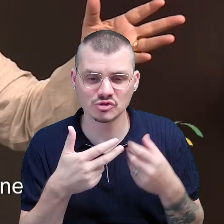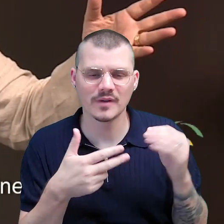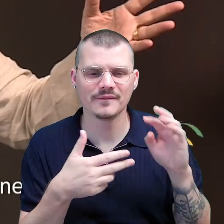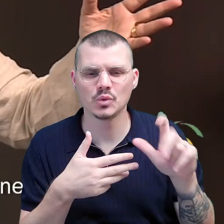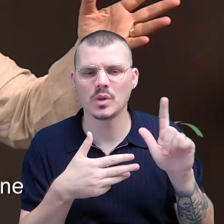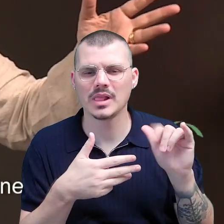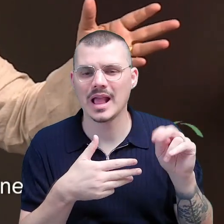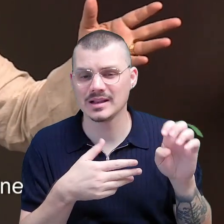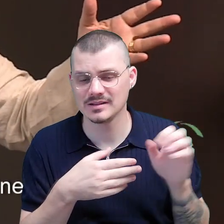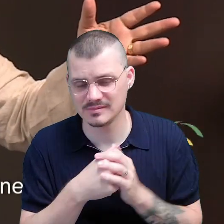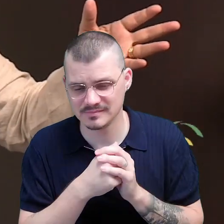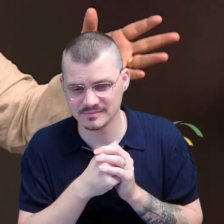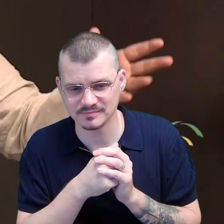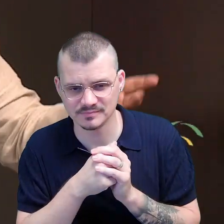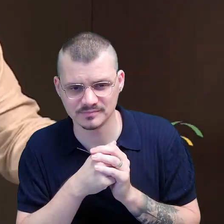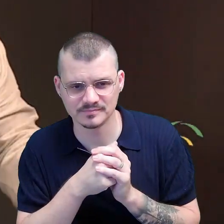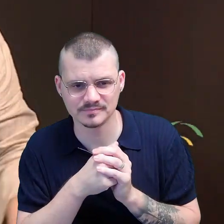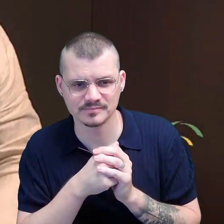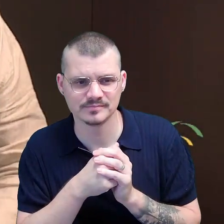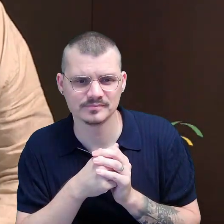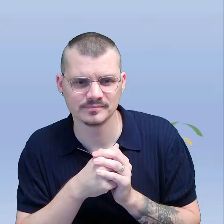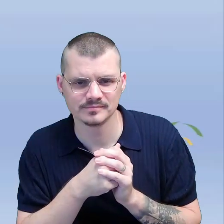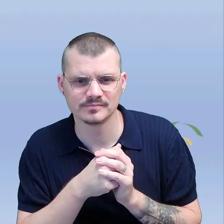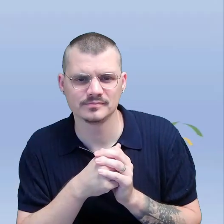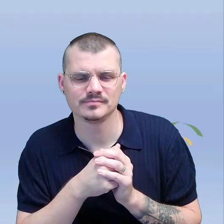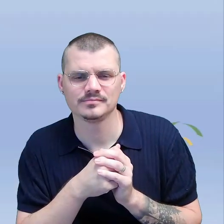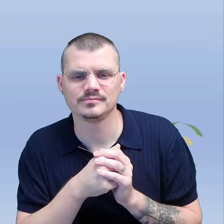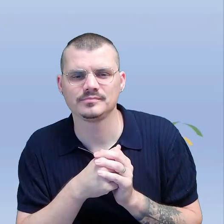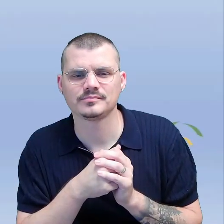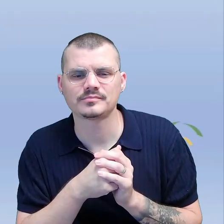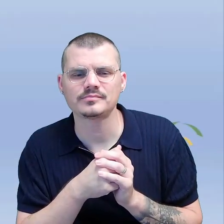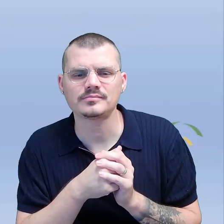electrical, structural, and fuel line.